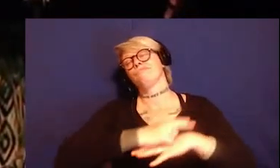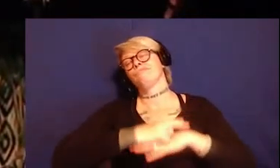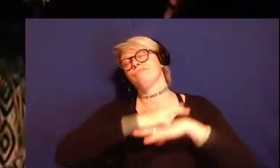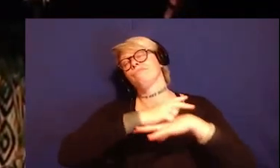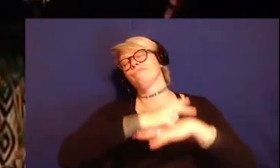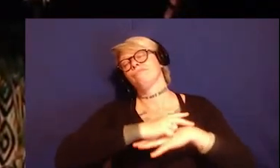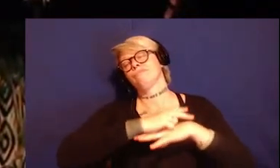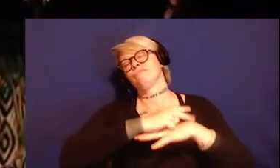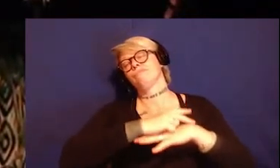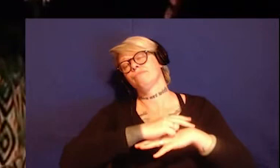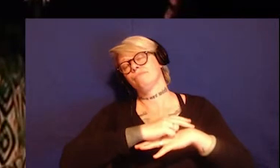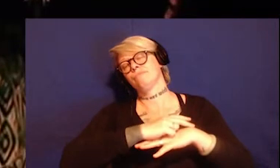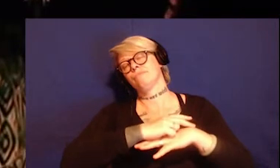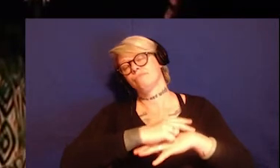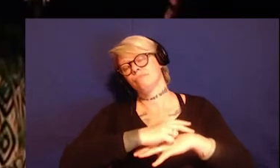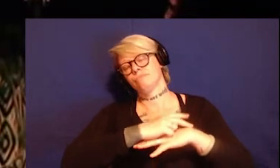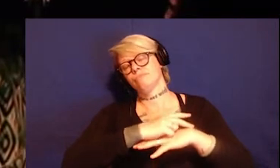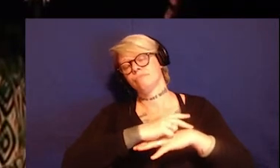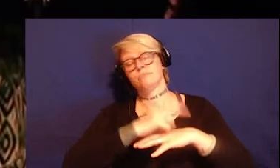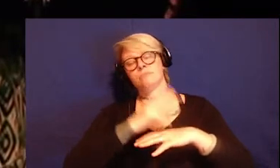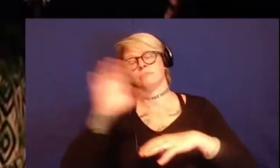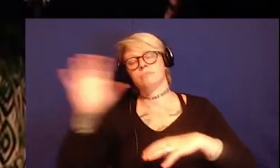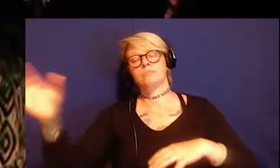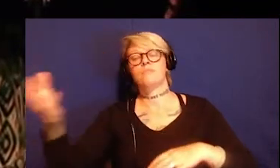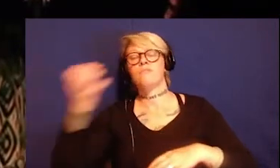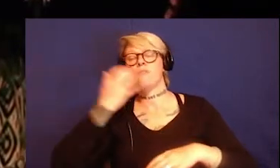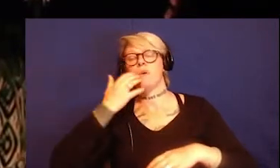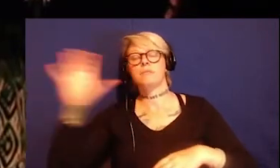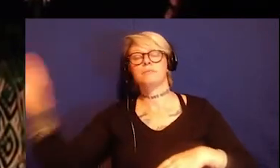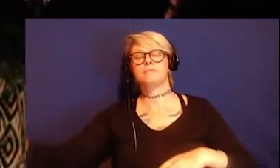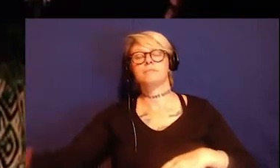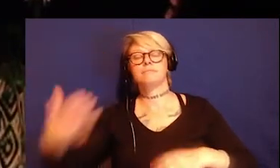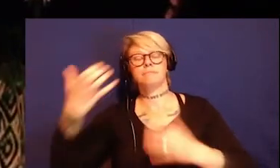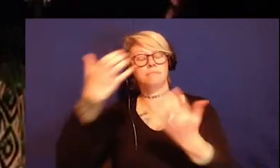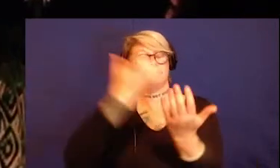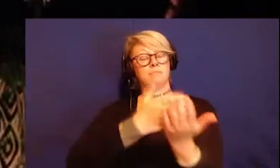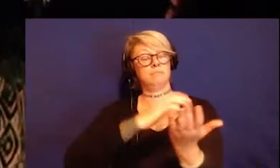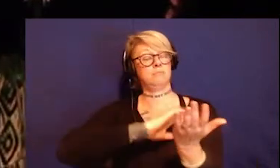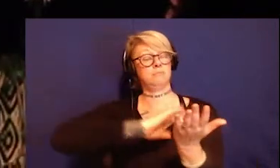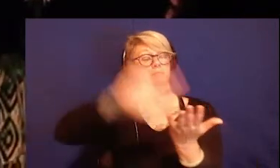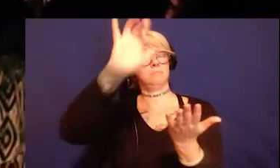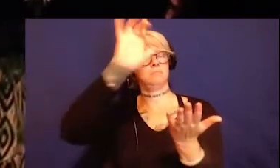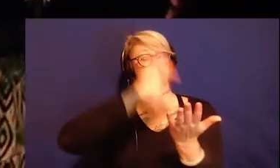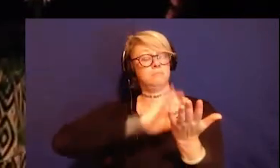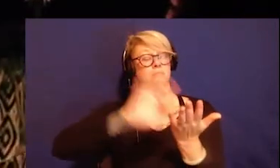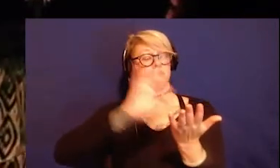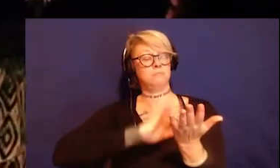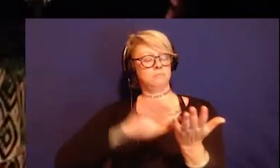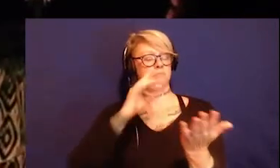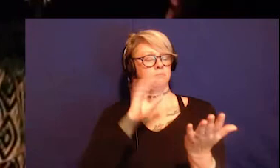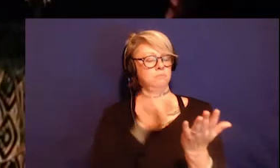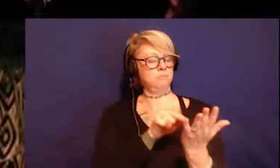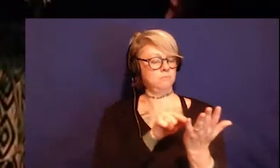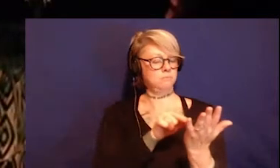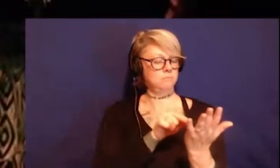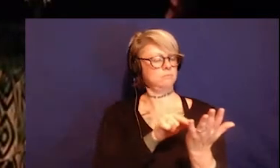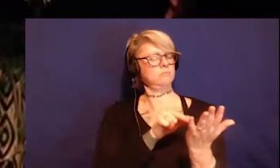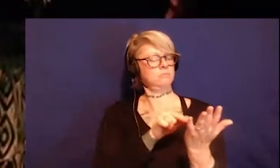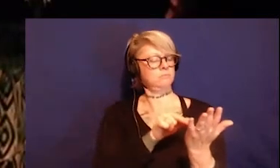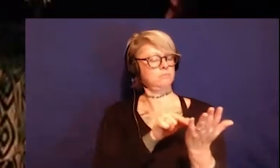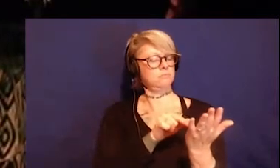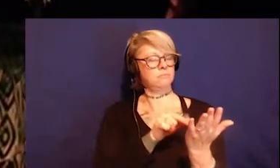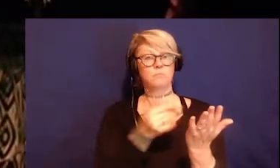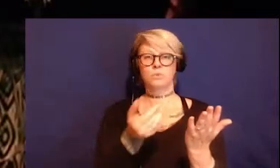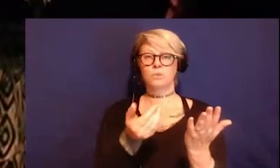sleep. She grabs her cell phone and starts scrolling down Instagram. Something makes her stop scrolling. It's